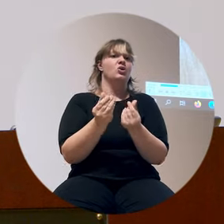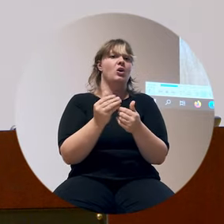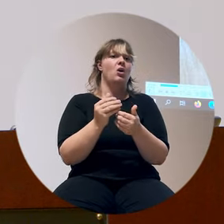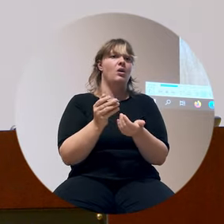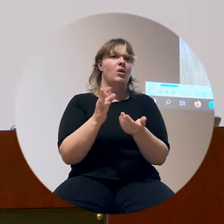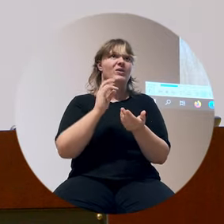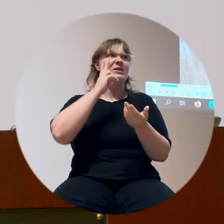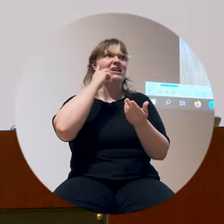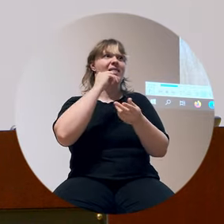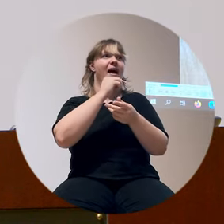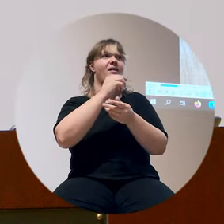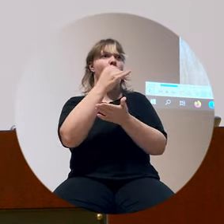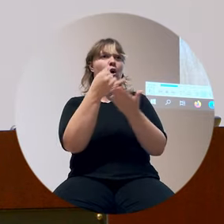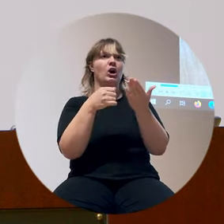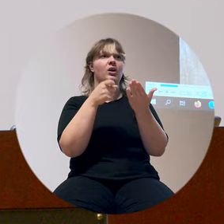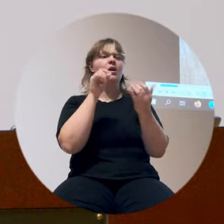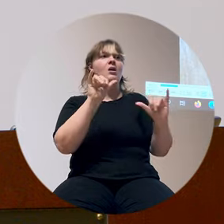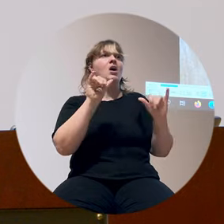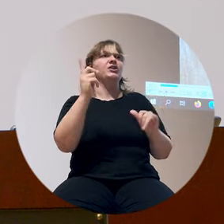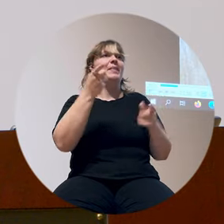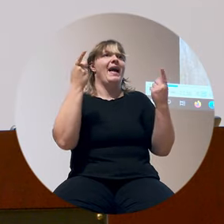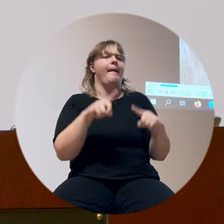you get to see that work in person, something happens that you